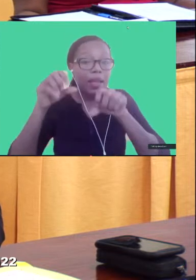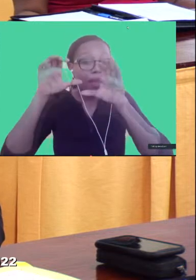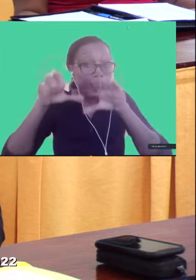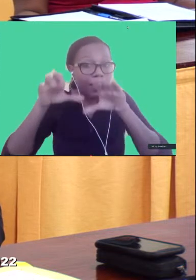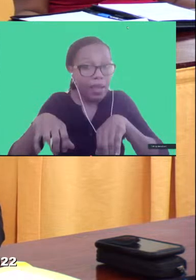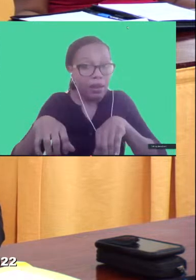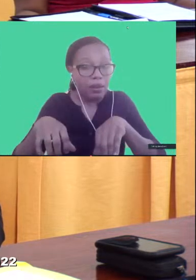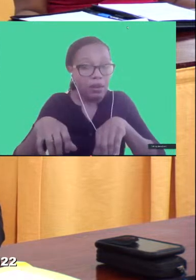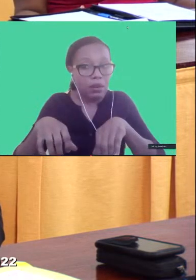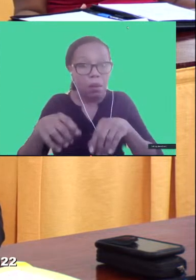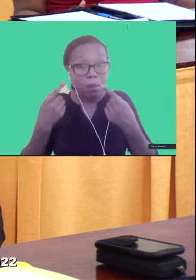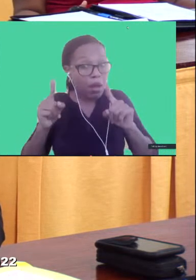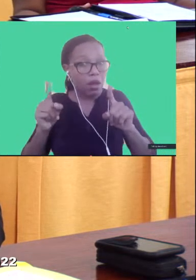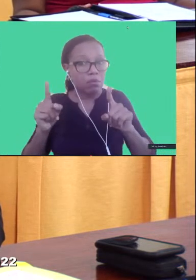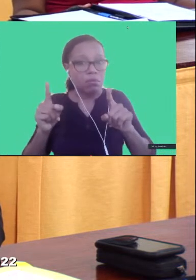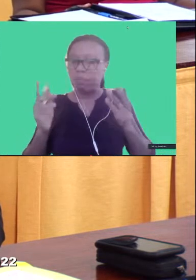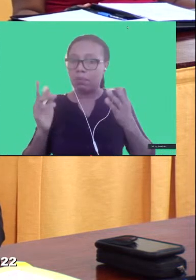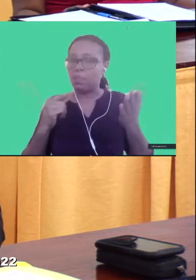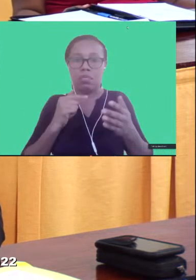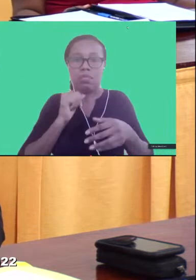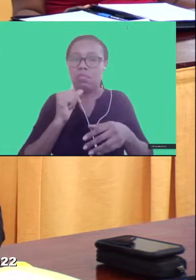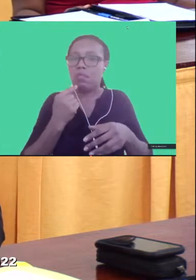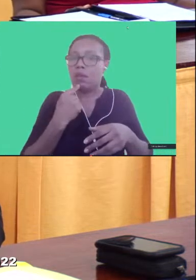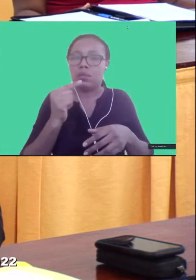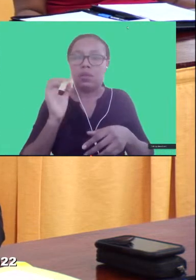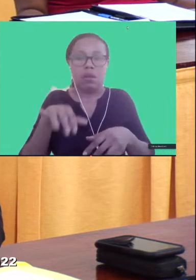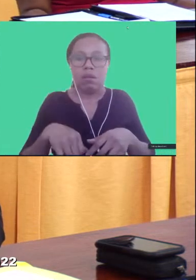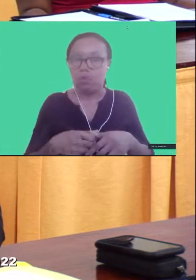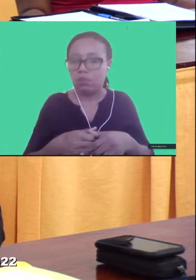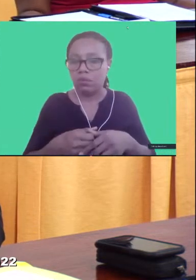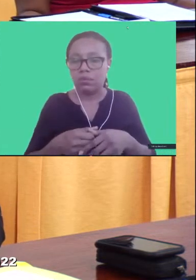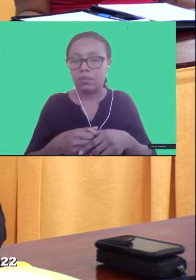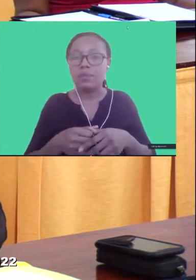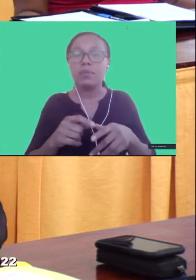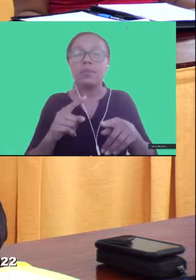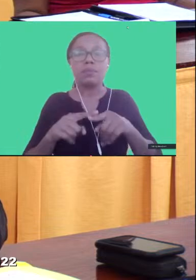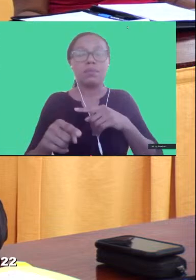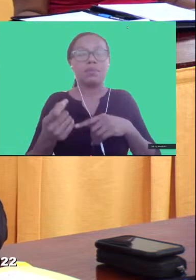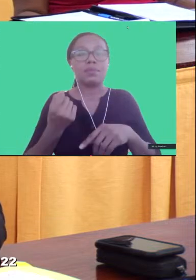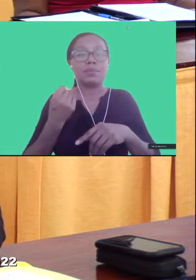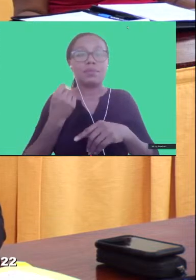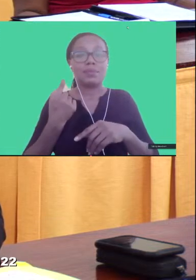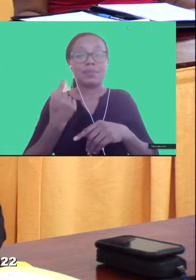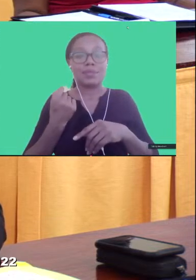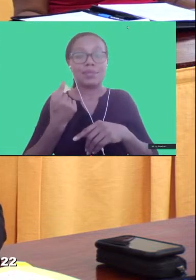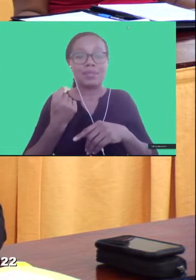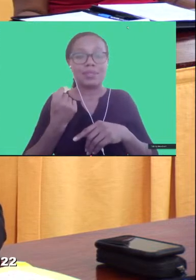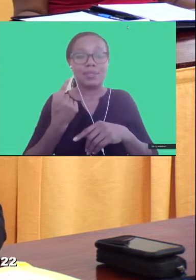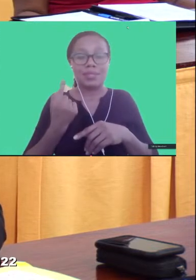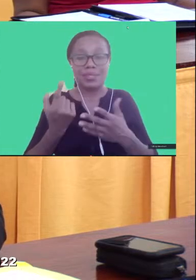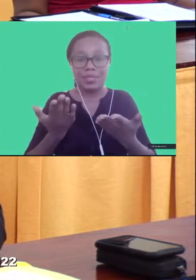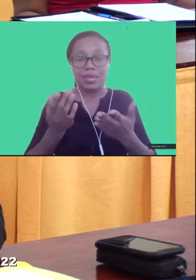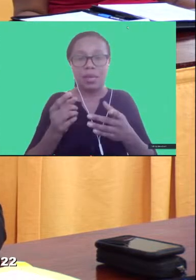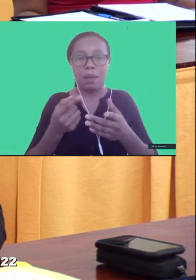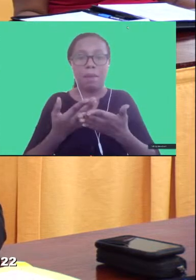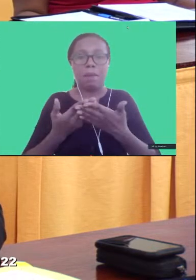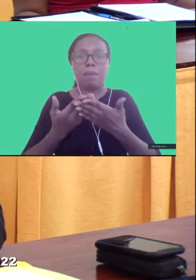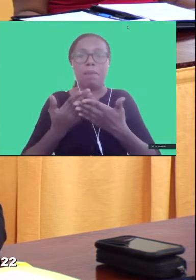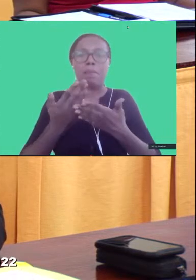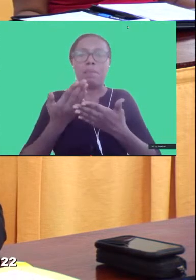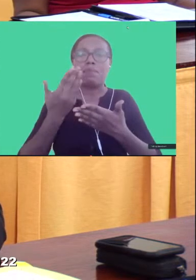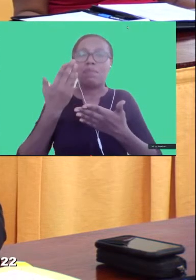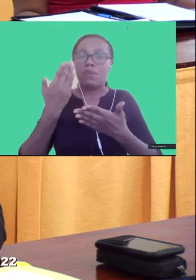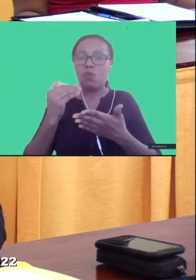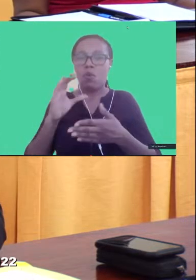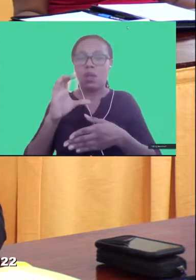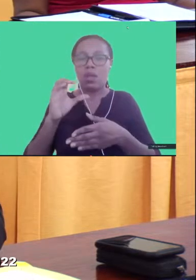was concluded just before there was a change, a reshuffle of the cabinet, was the unitization agreement, which allows now for